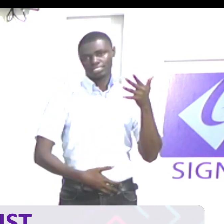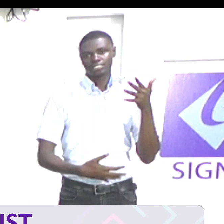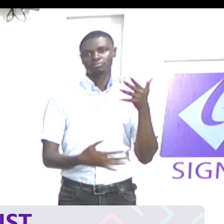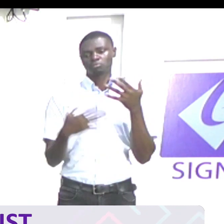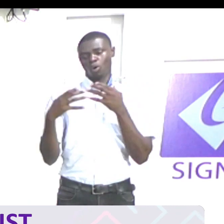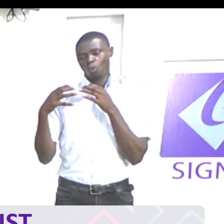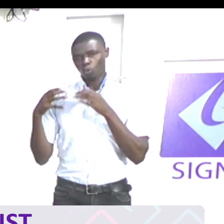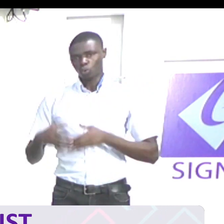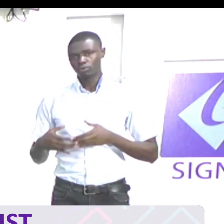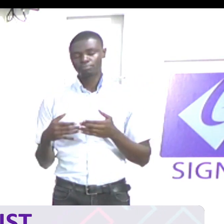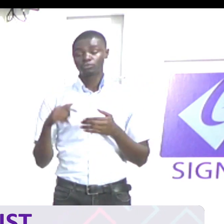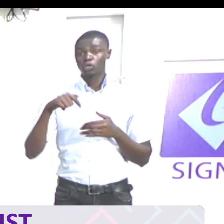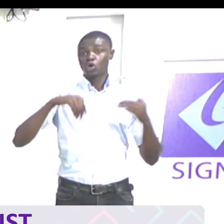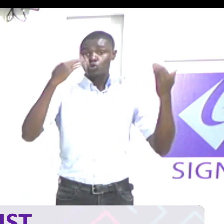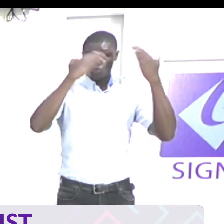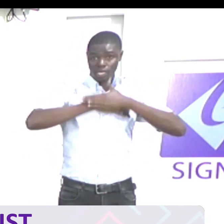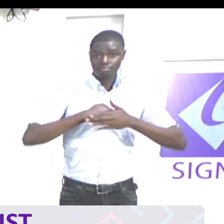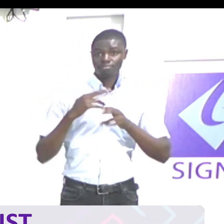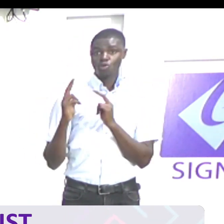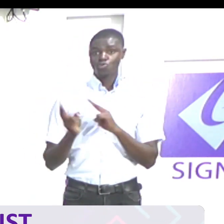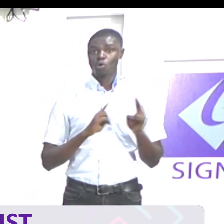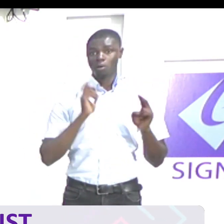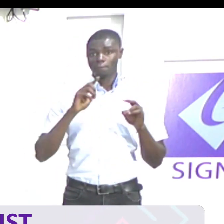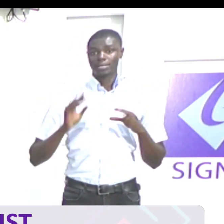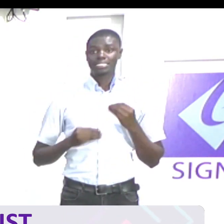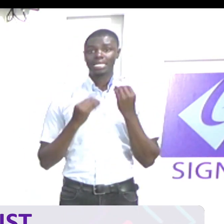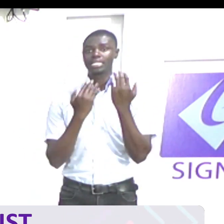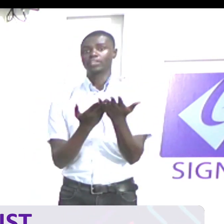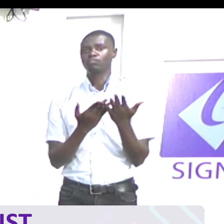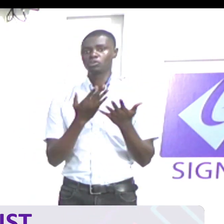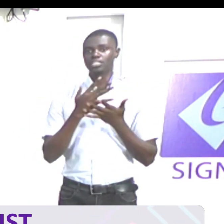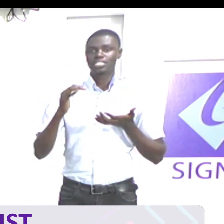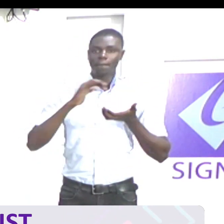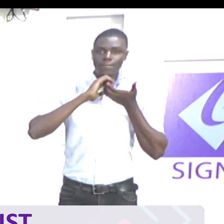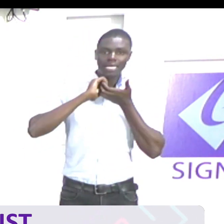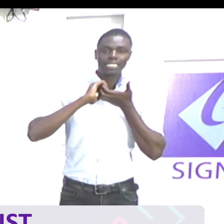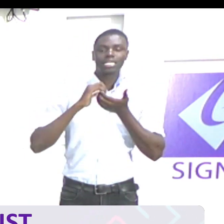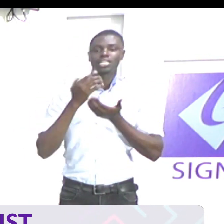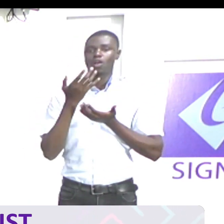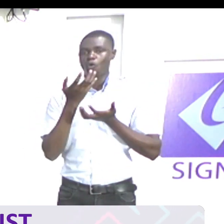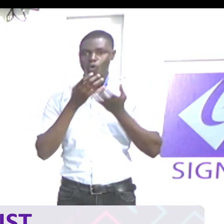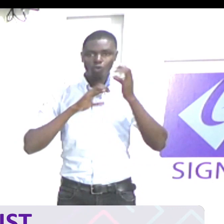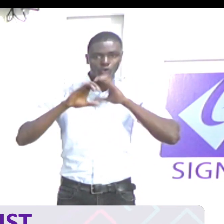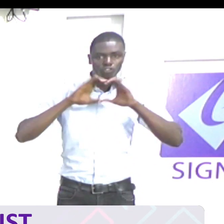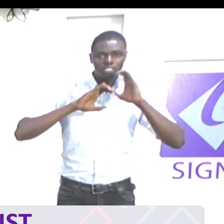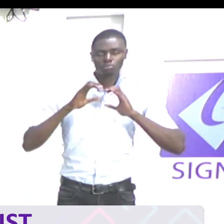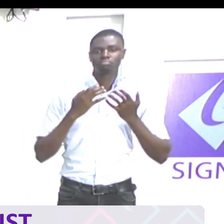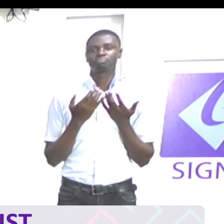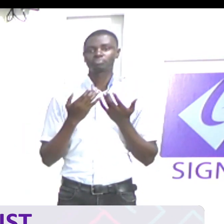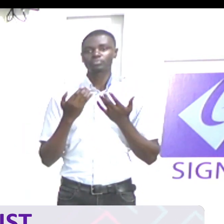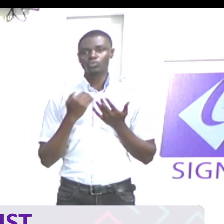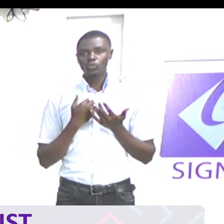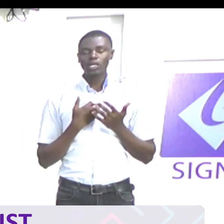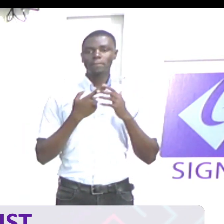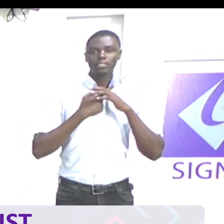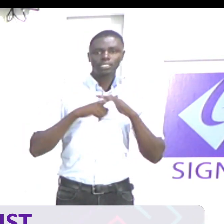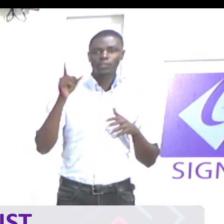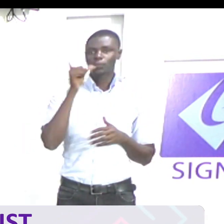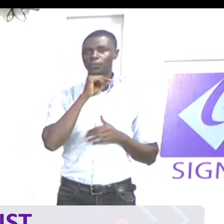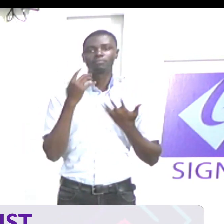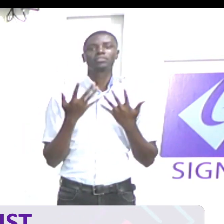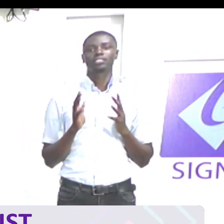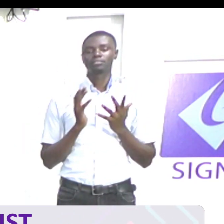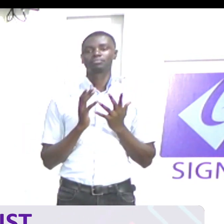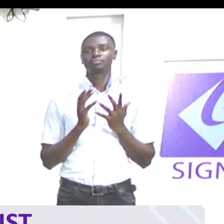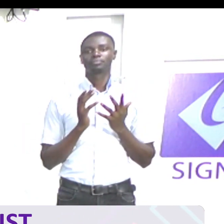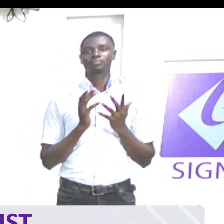playlist gang. And tonight of course we have kama kawaida lazima tuwape some, engaging conversations. Ndio hiyo sasa. Unajua tumekuwa hit the ground running proper. Ndio